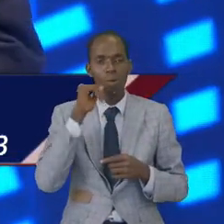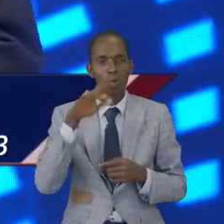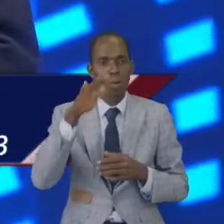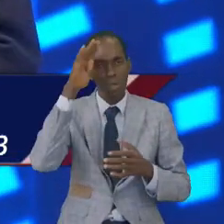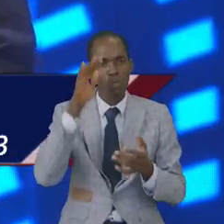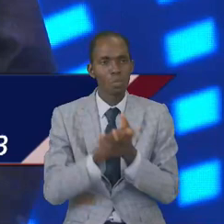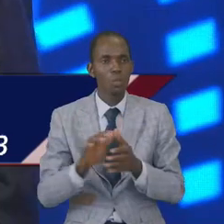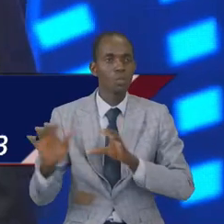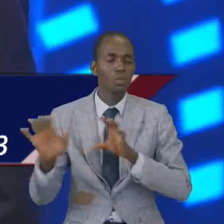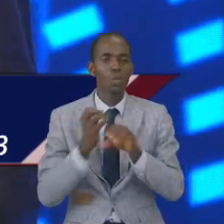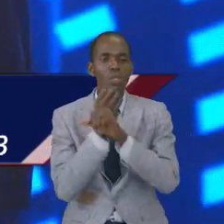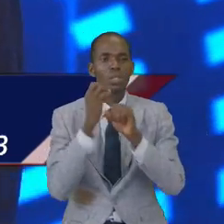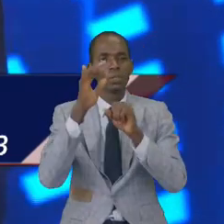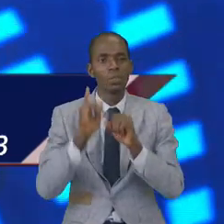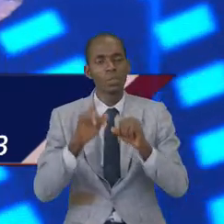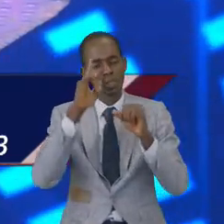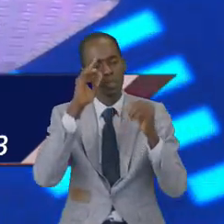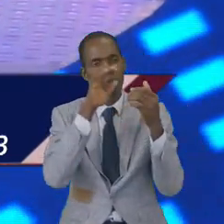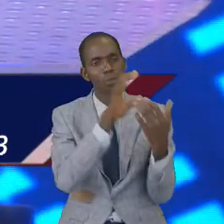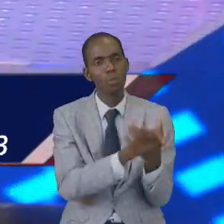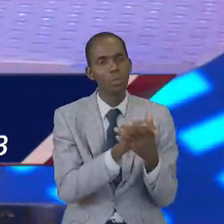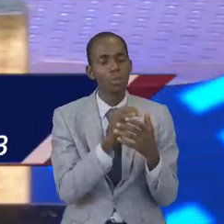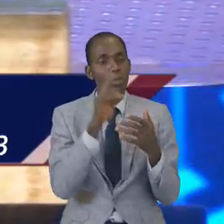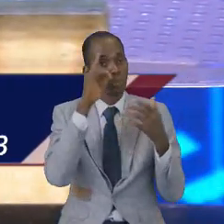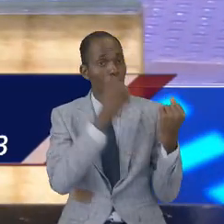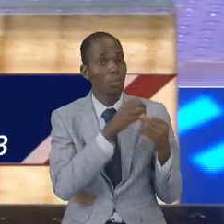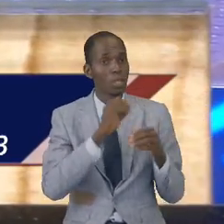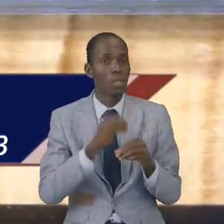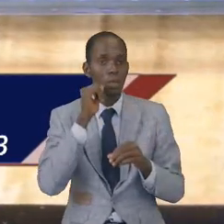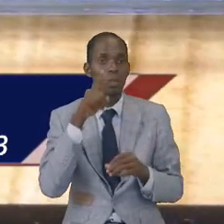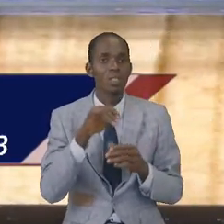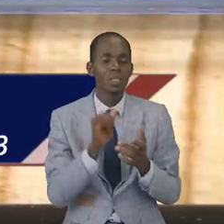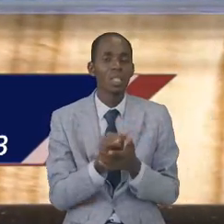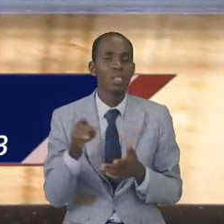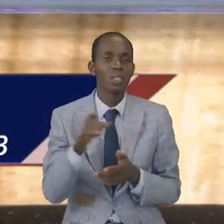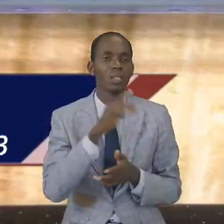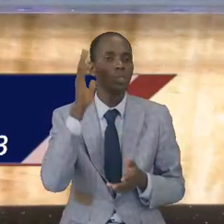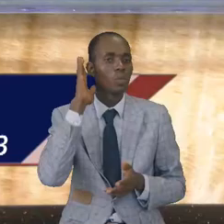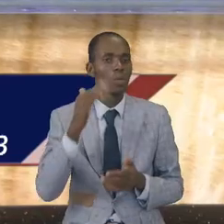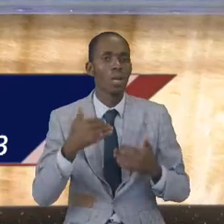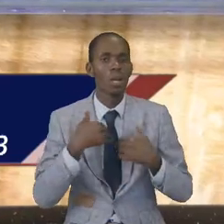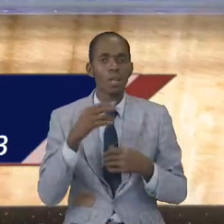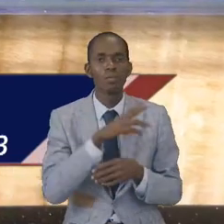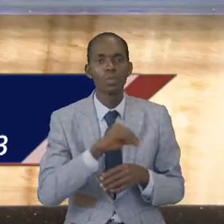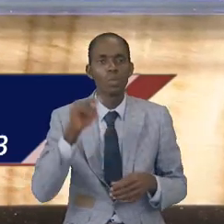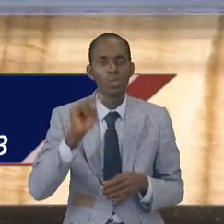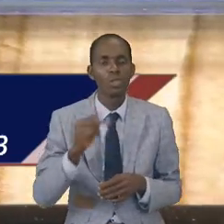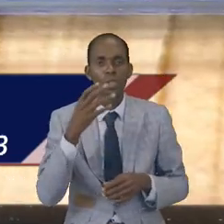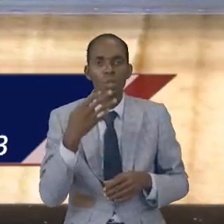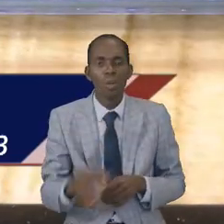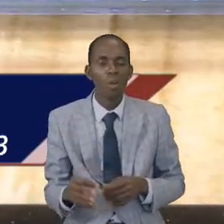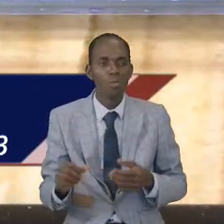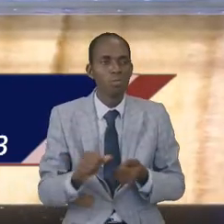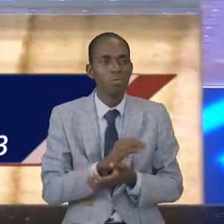trust in her, so that he shall have no need of spoil. Now verse